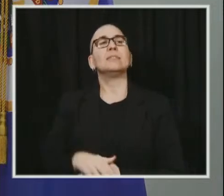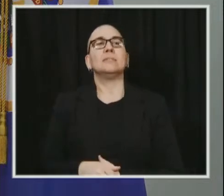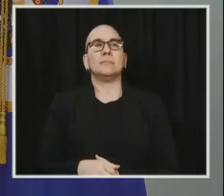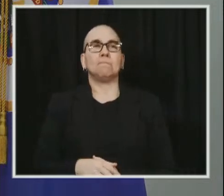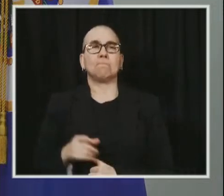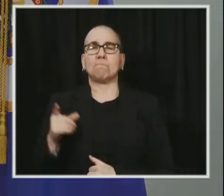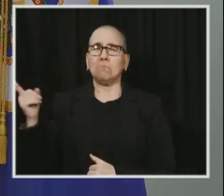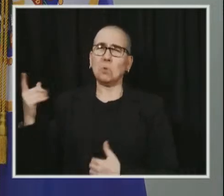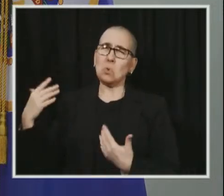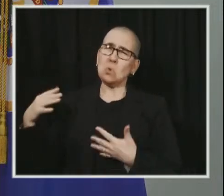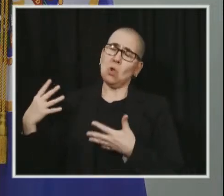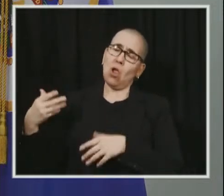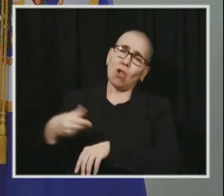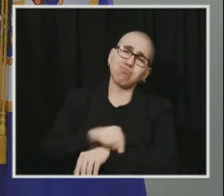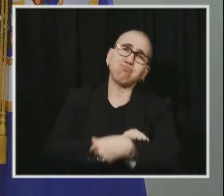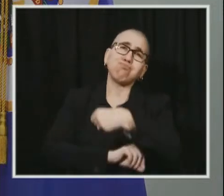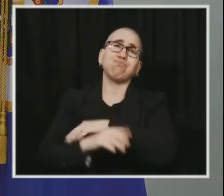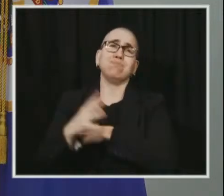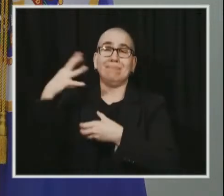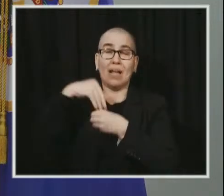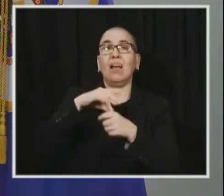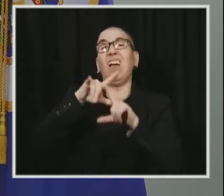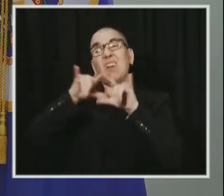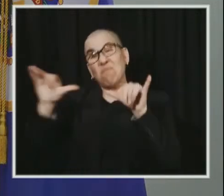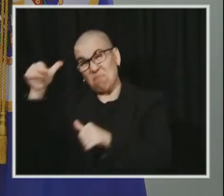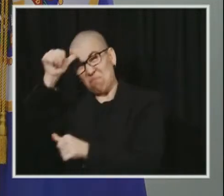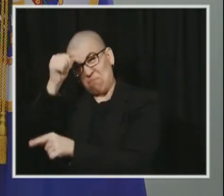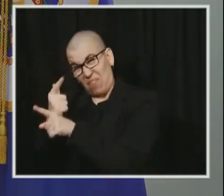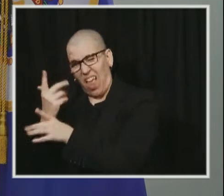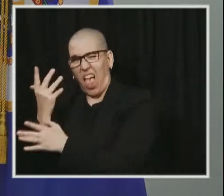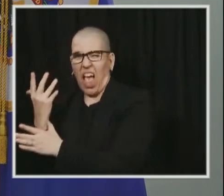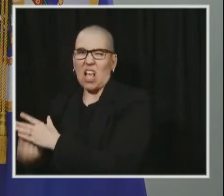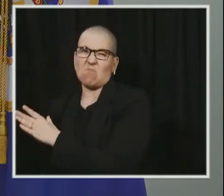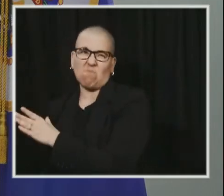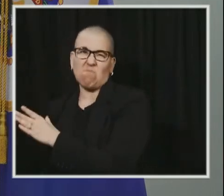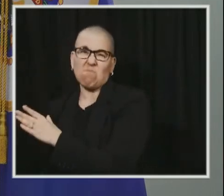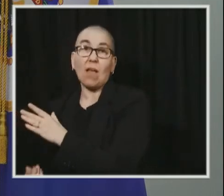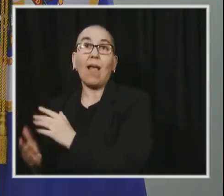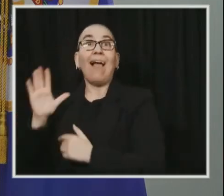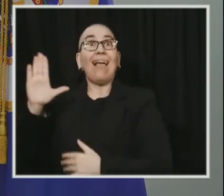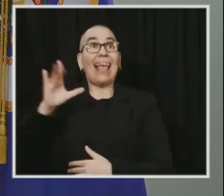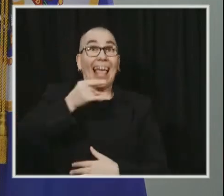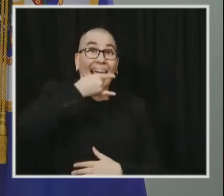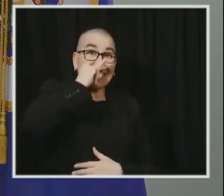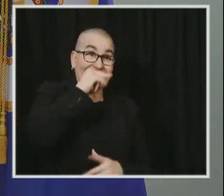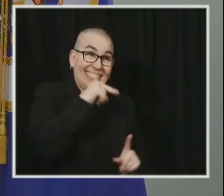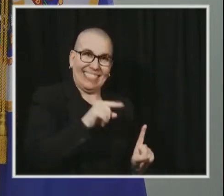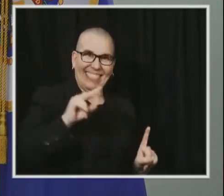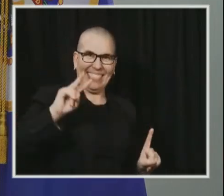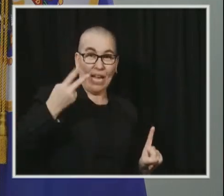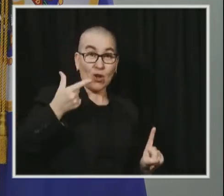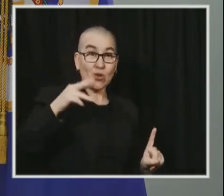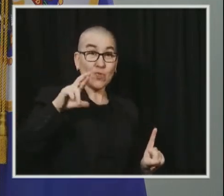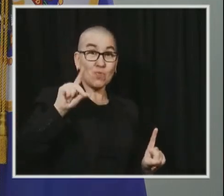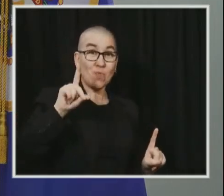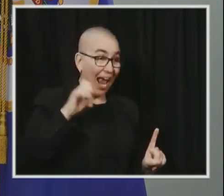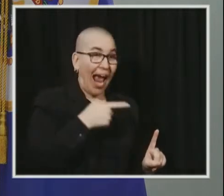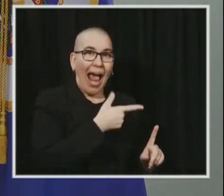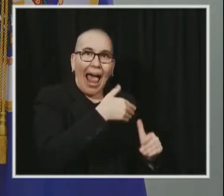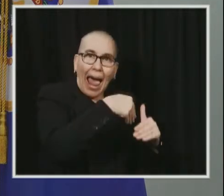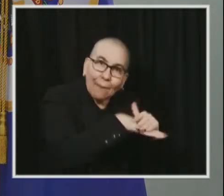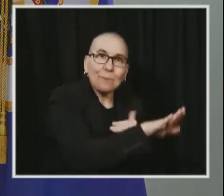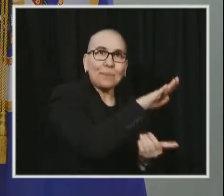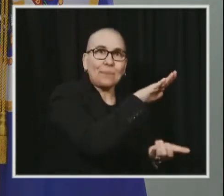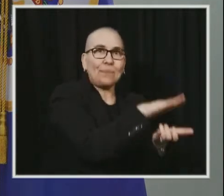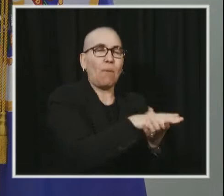loss of a family member to also having a little one trying to get back into school, and brings that perspective, a leadership perspective, and also I